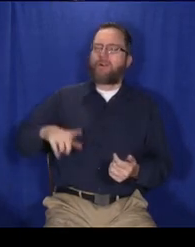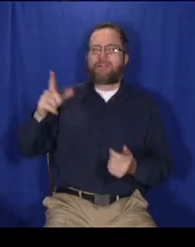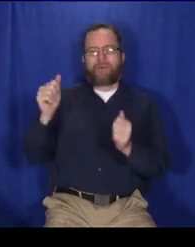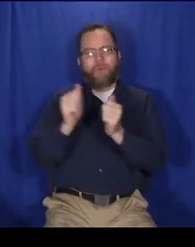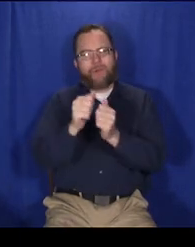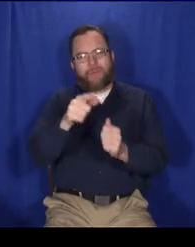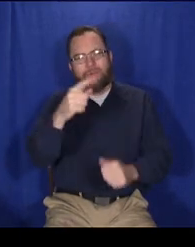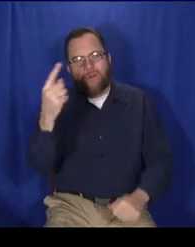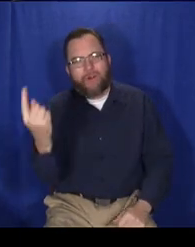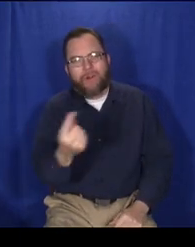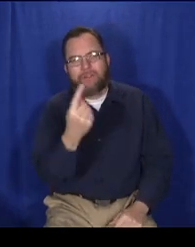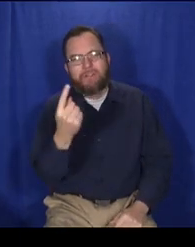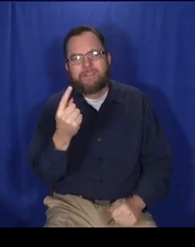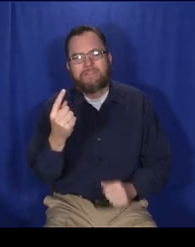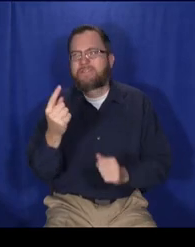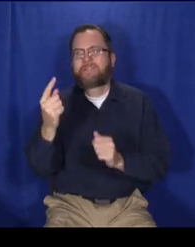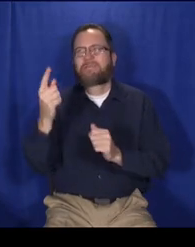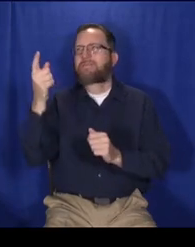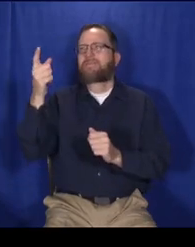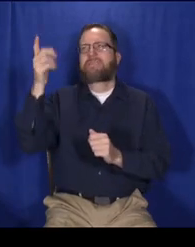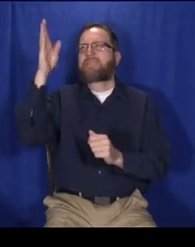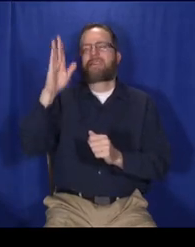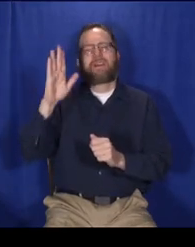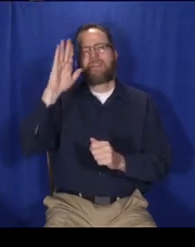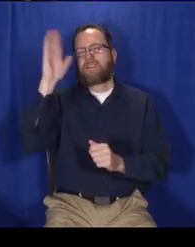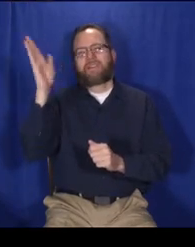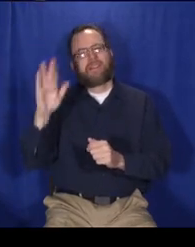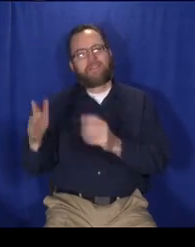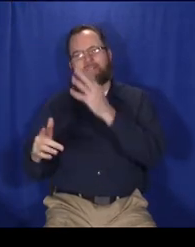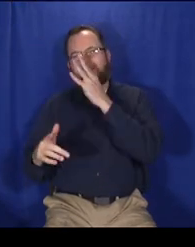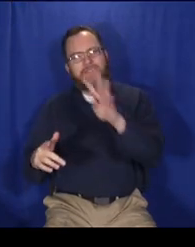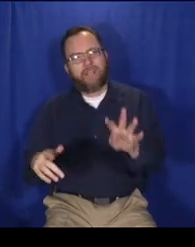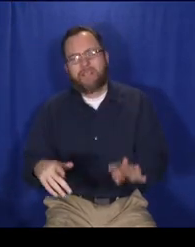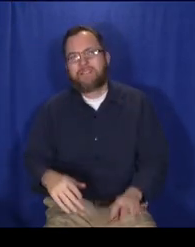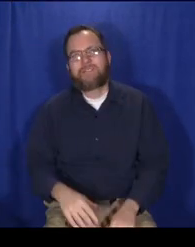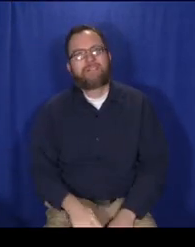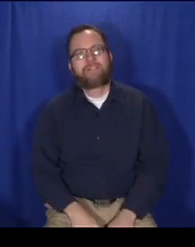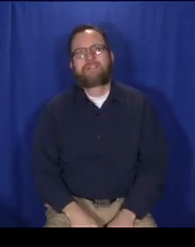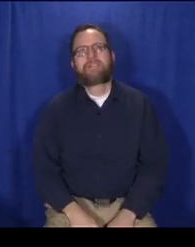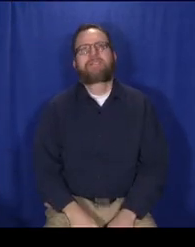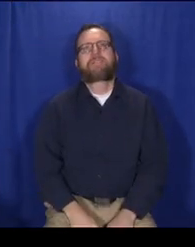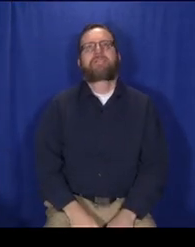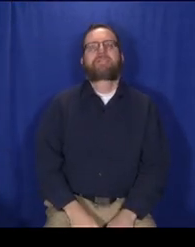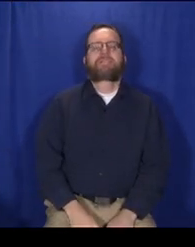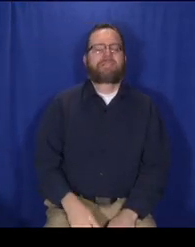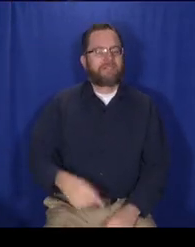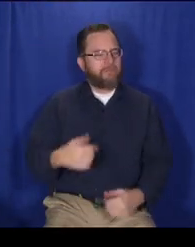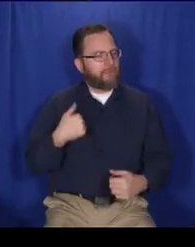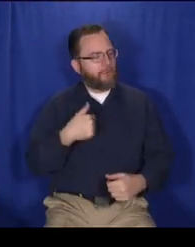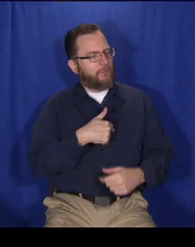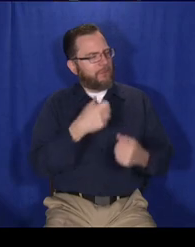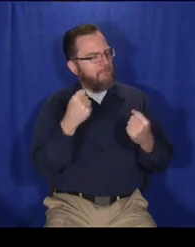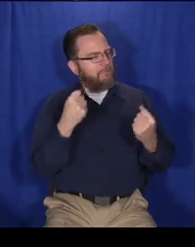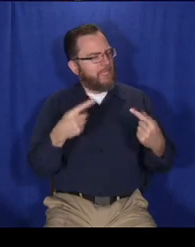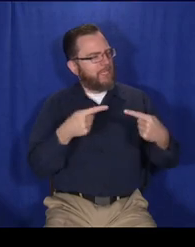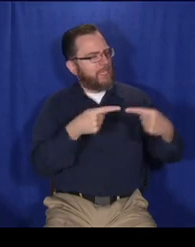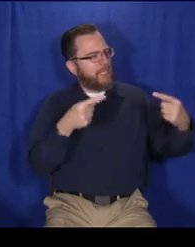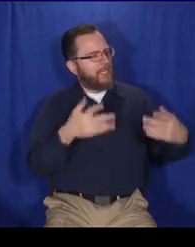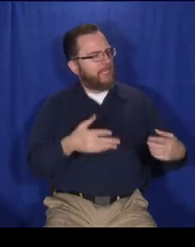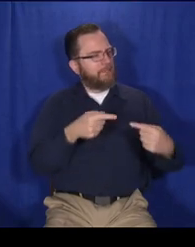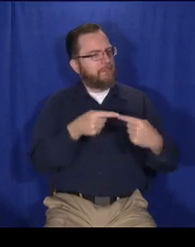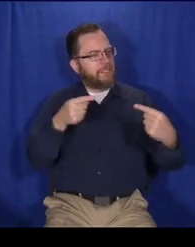He will not delay, amen. So we say, my foes are many,